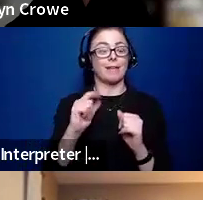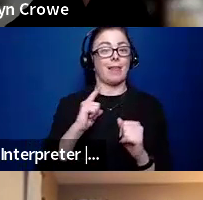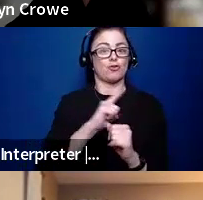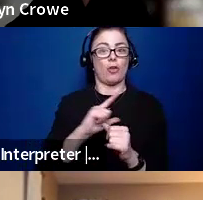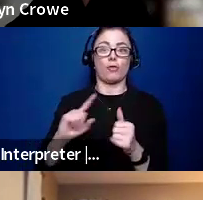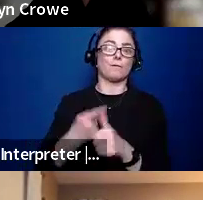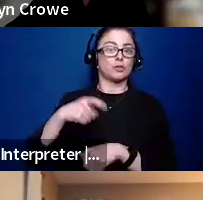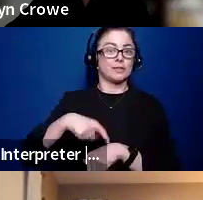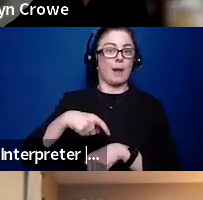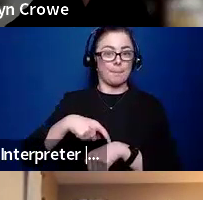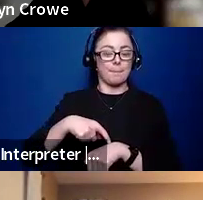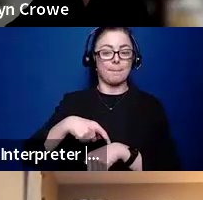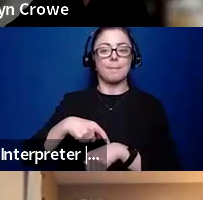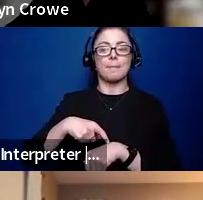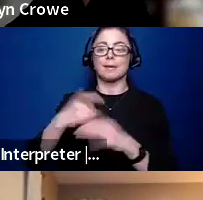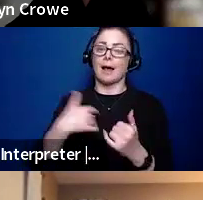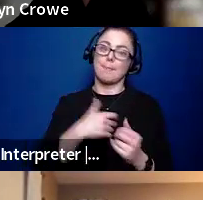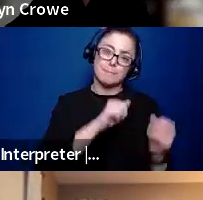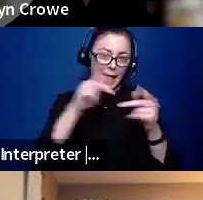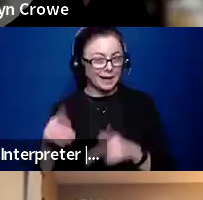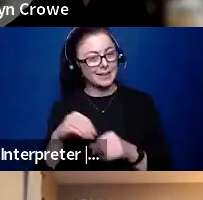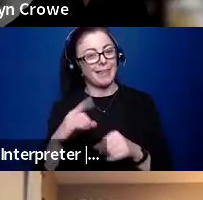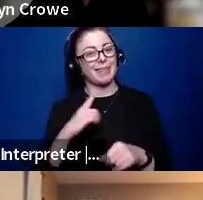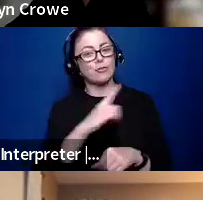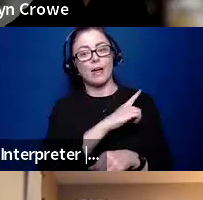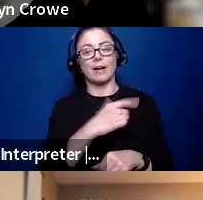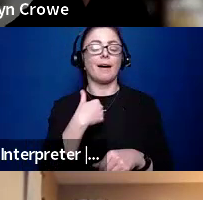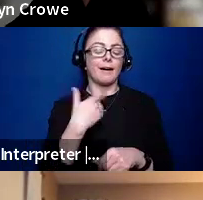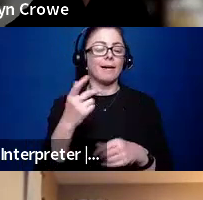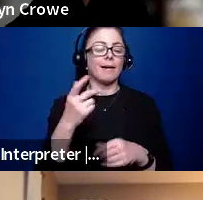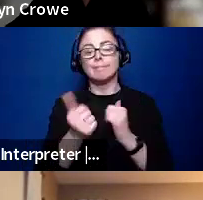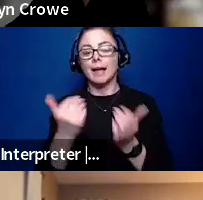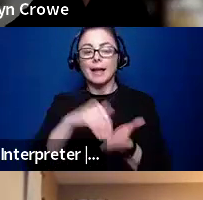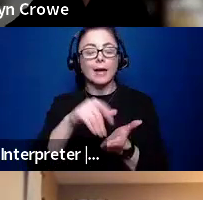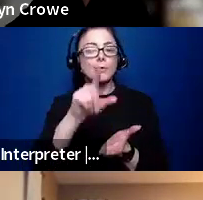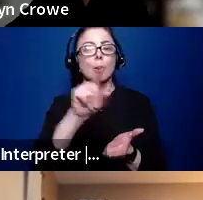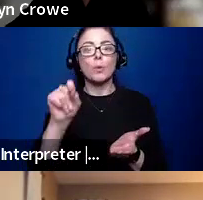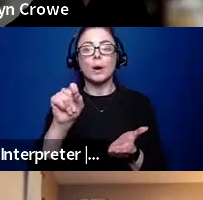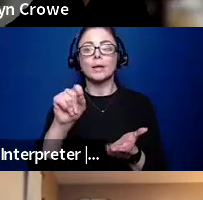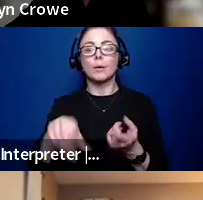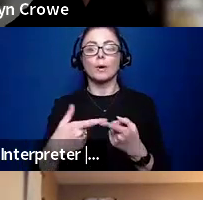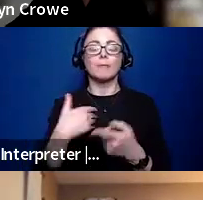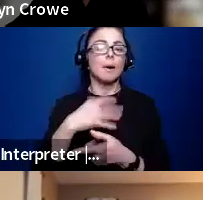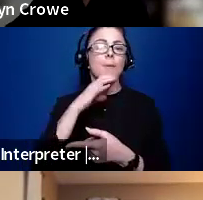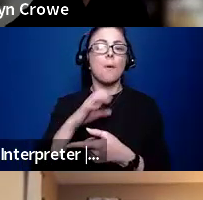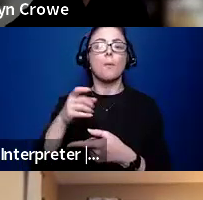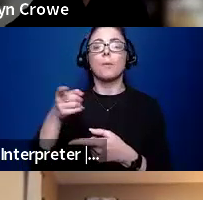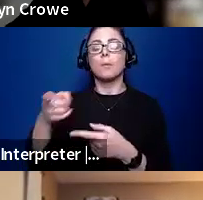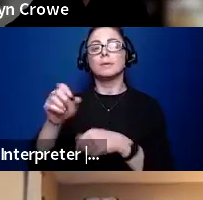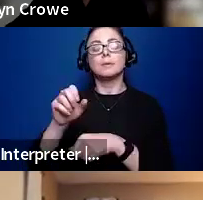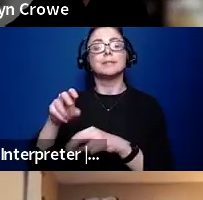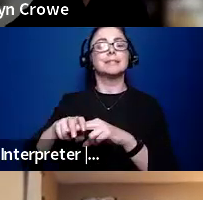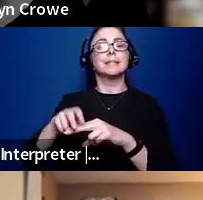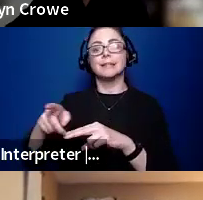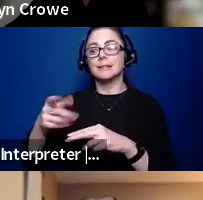then I'm back in the legislature. I ran again in 2020 when my old seat opened up and I had a